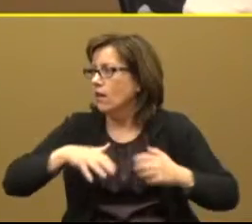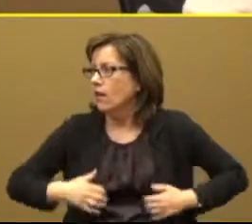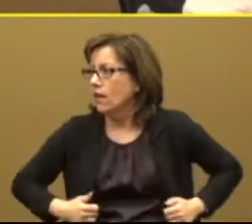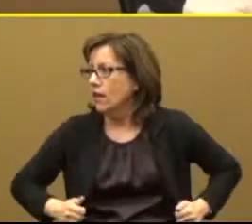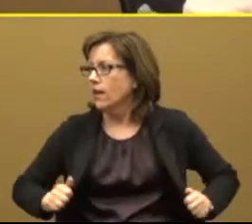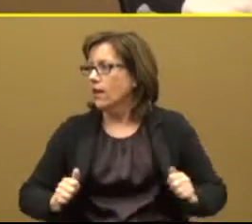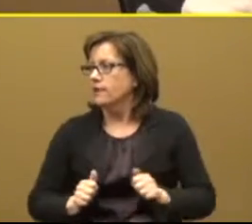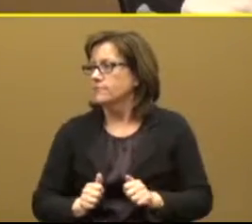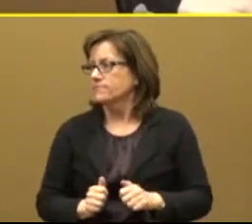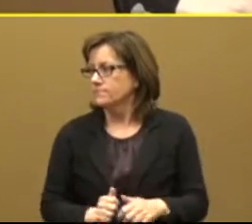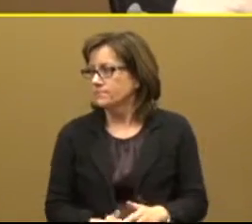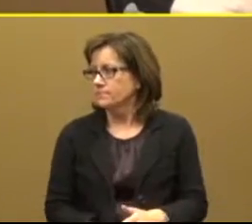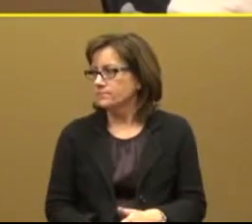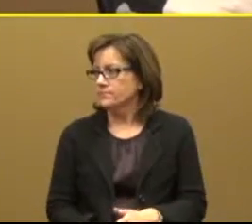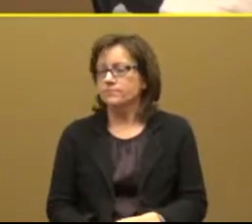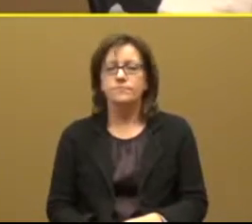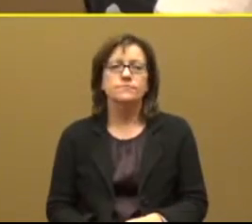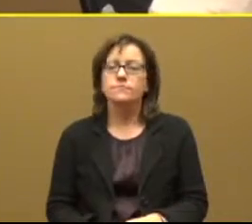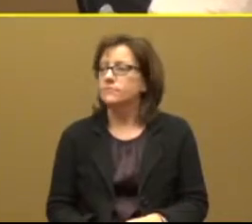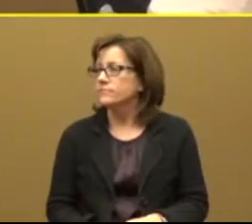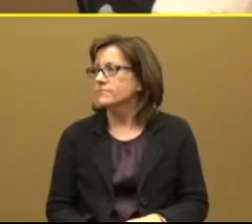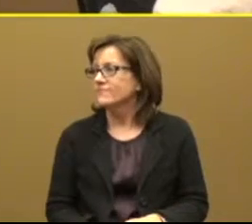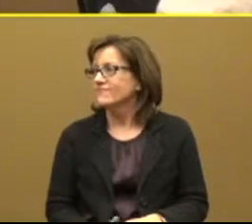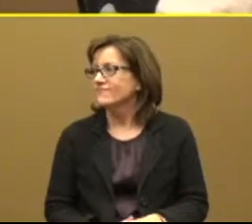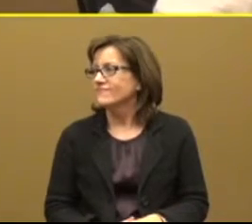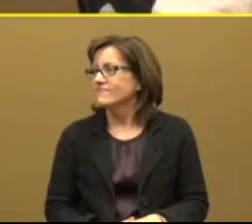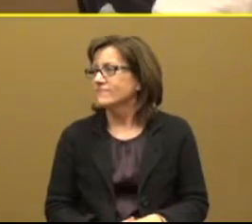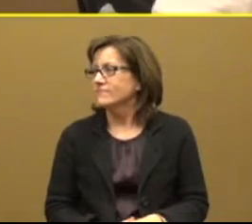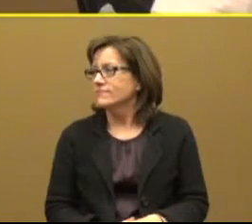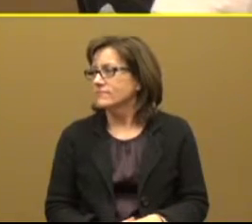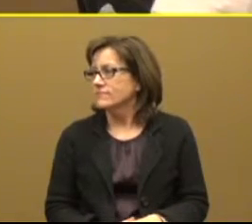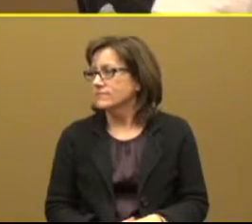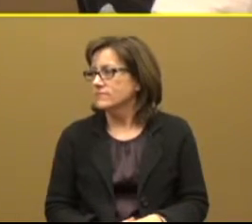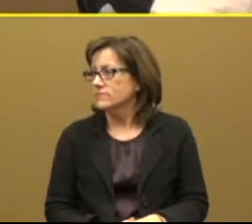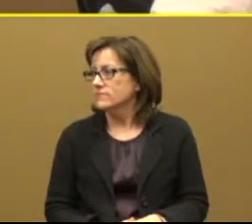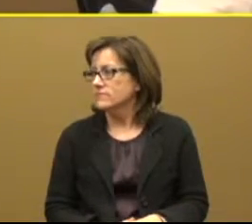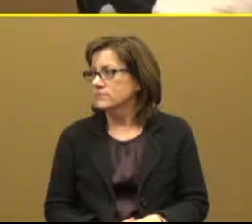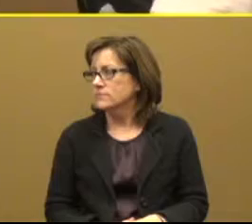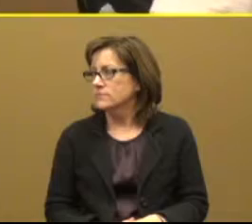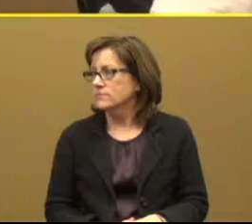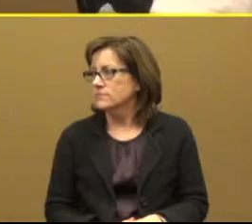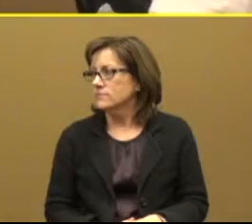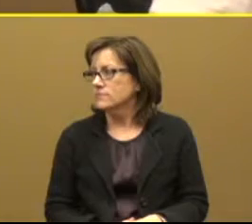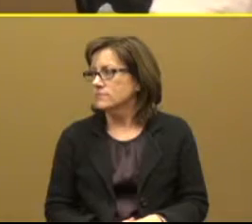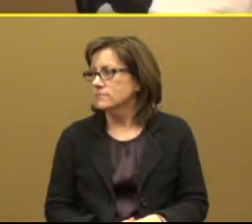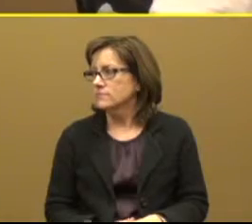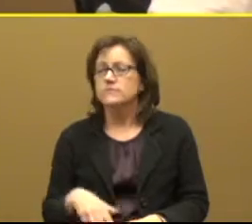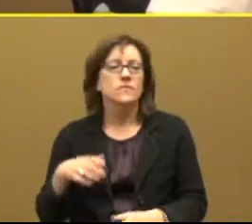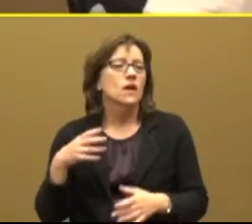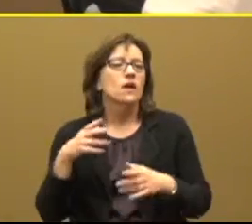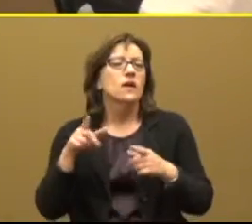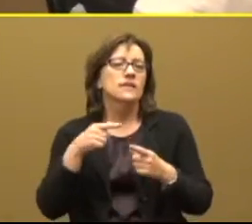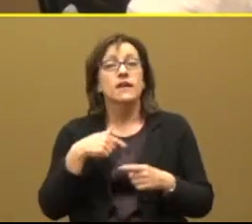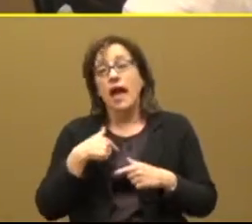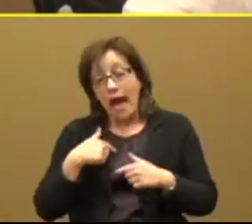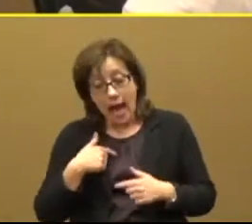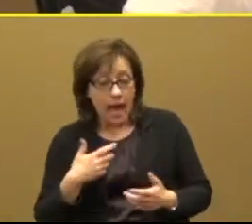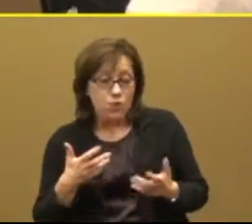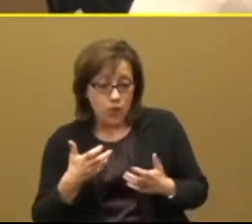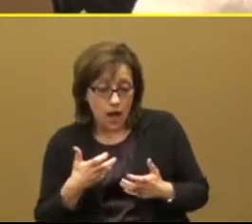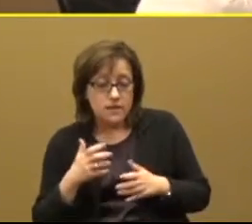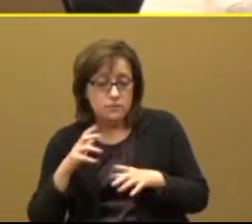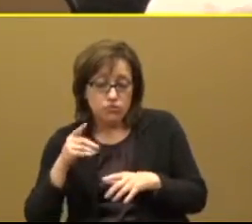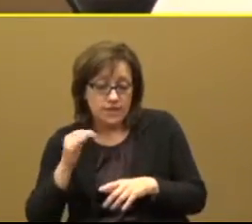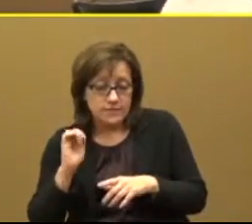pretzel, I want pretzel. Only you're going to be signing in that